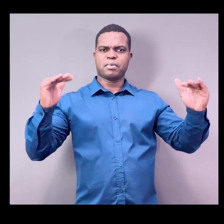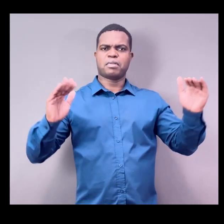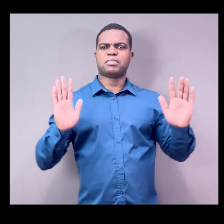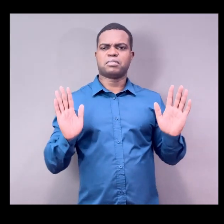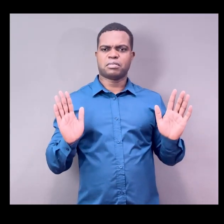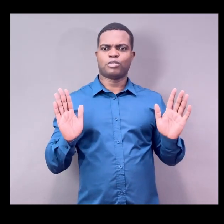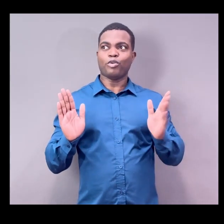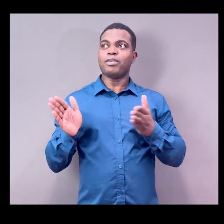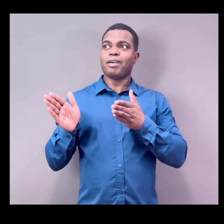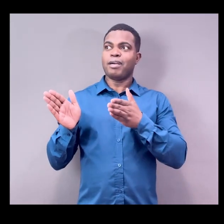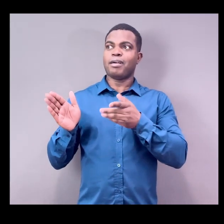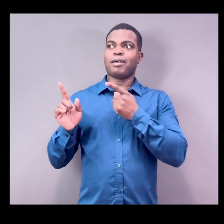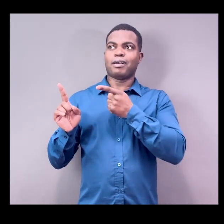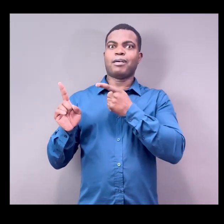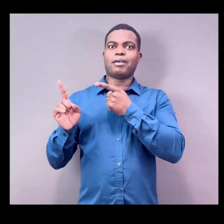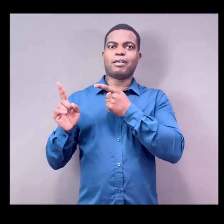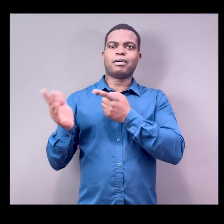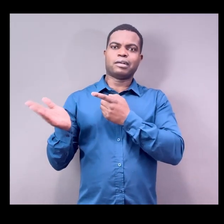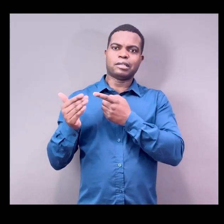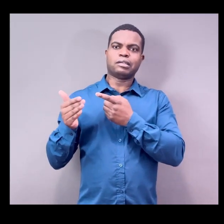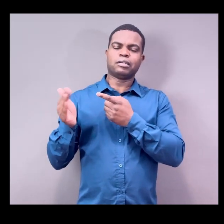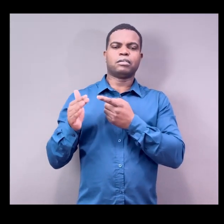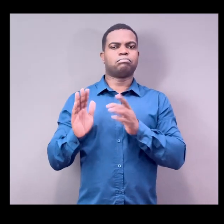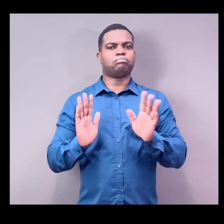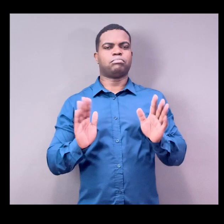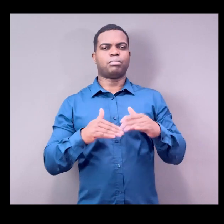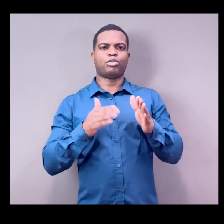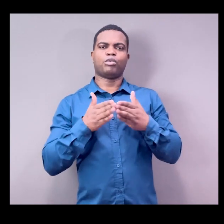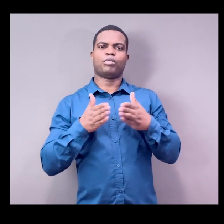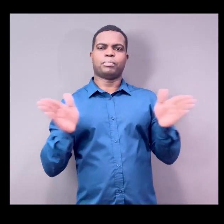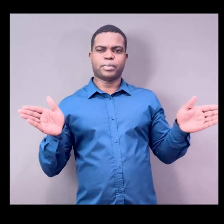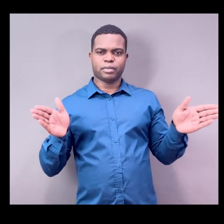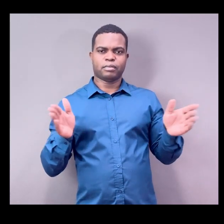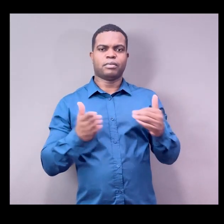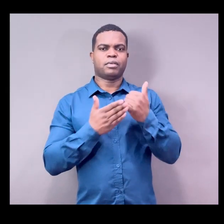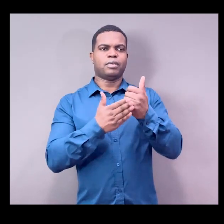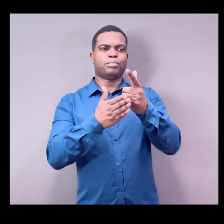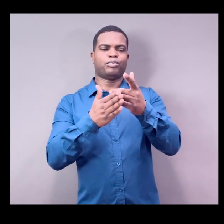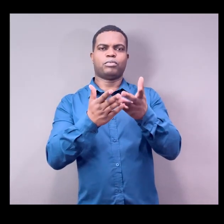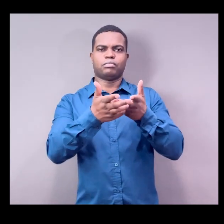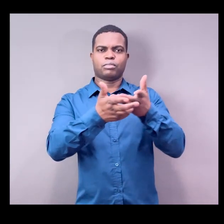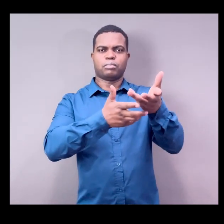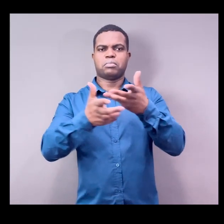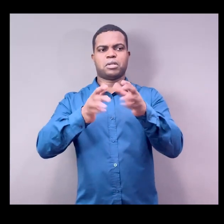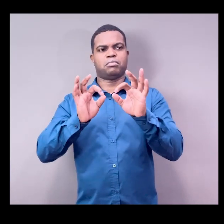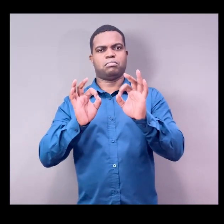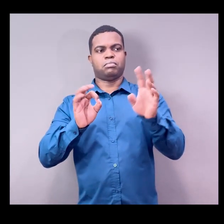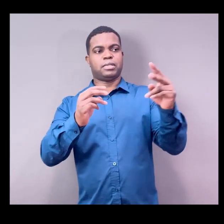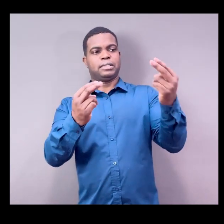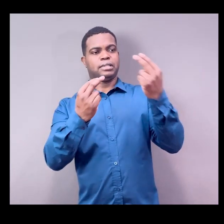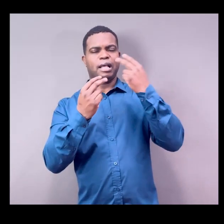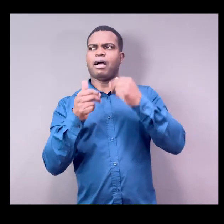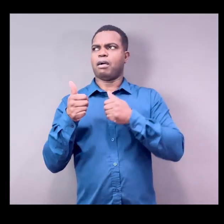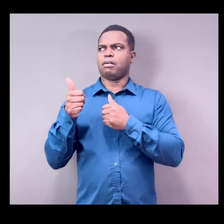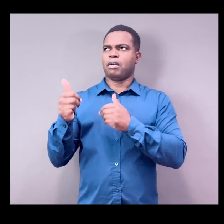balance representation. You need to consider that also as you are planning for your community